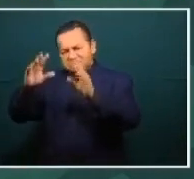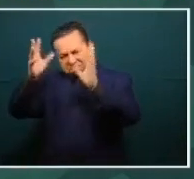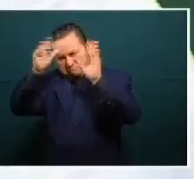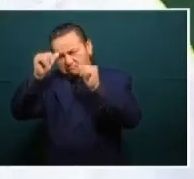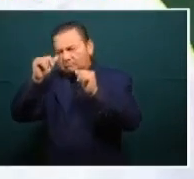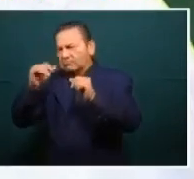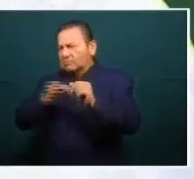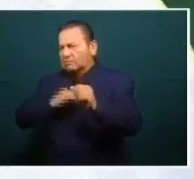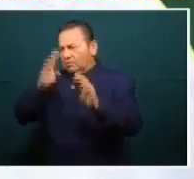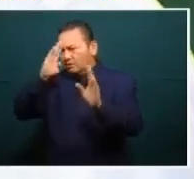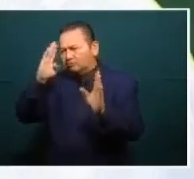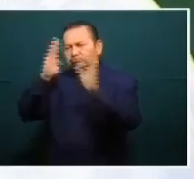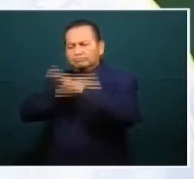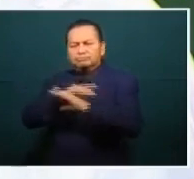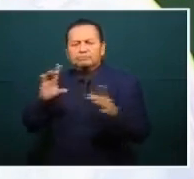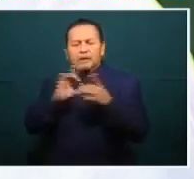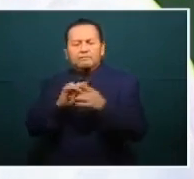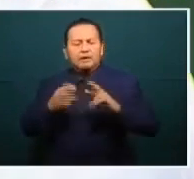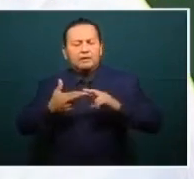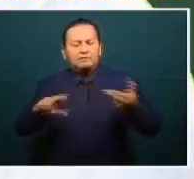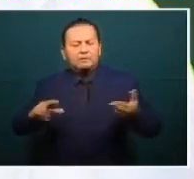But now we have better conditions